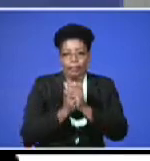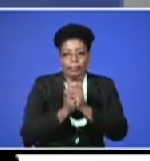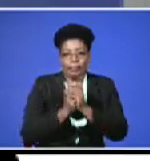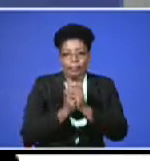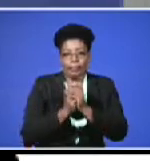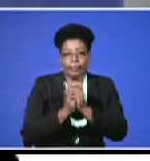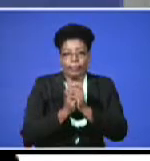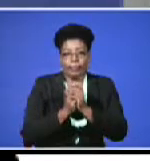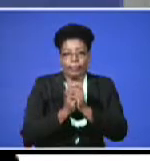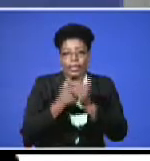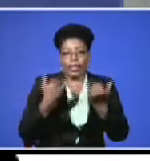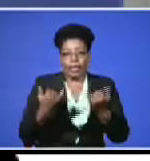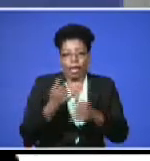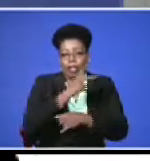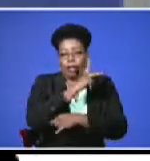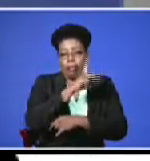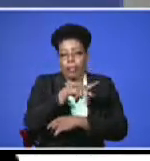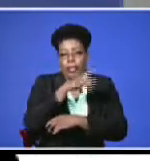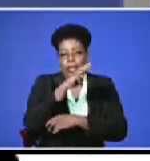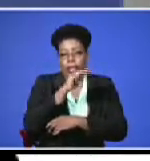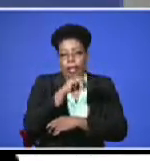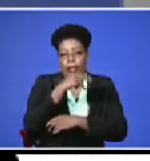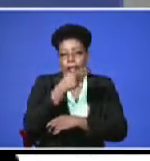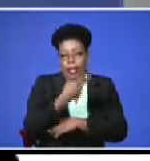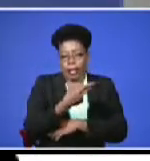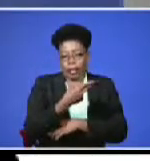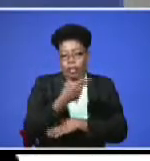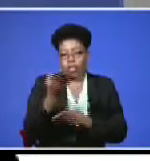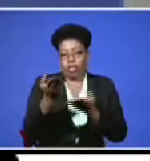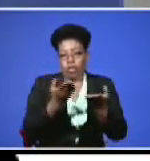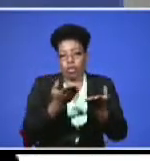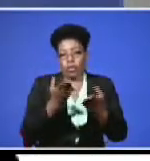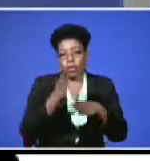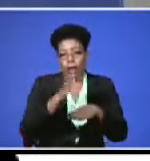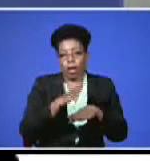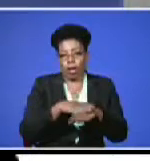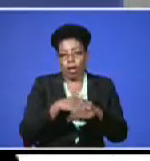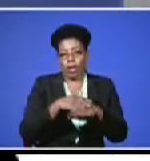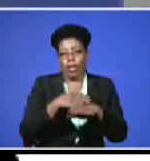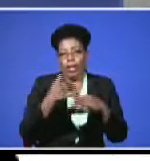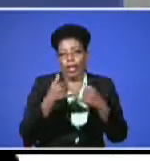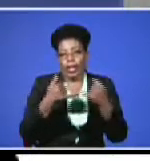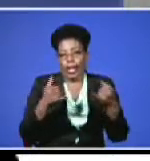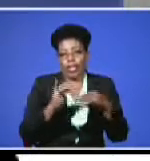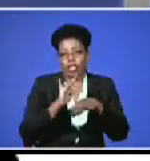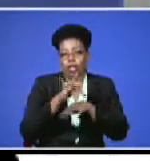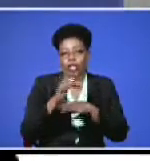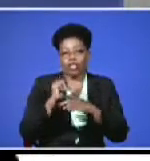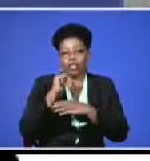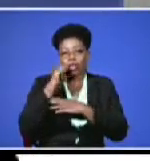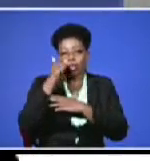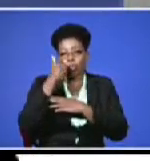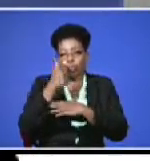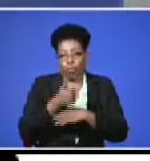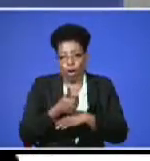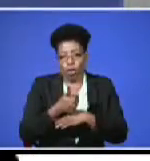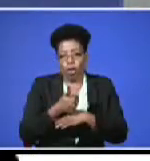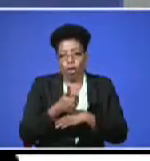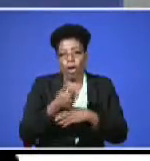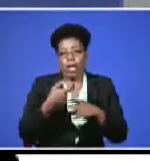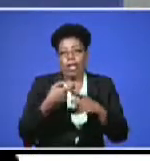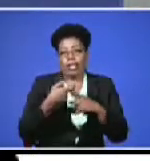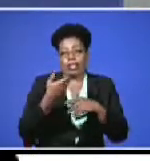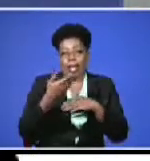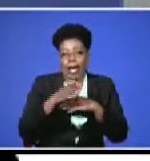Well, all the services at the Princess Margaret Hospital could possibly be back online as early as tomorrow. This after alleged sabotage